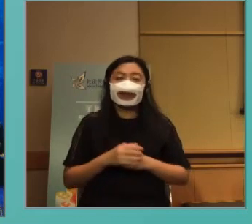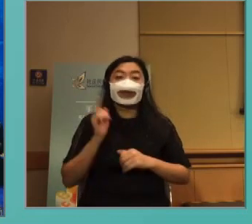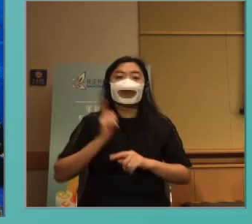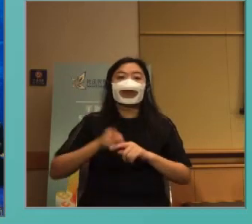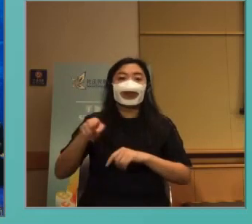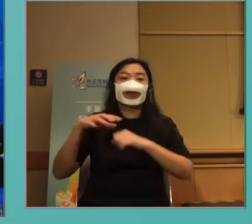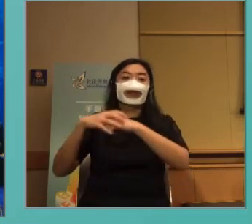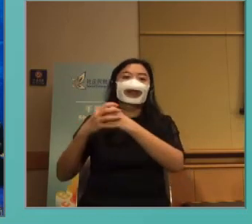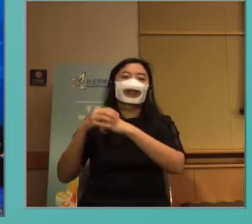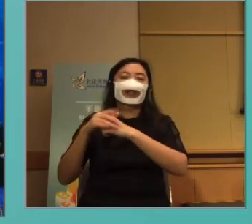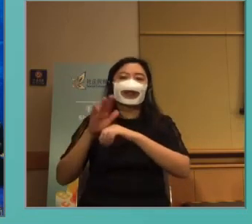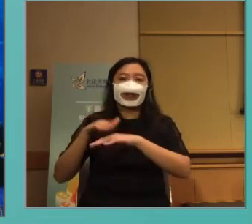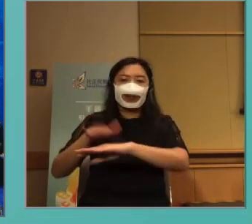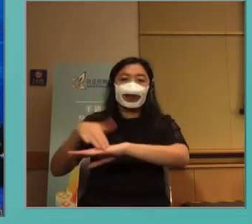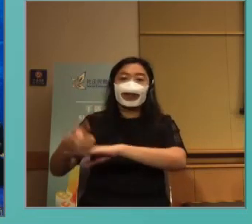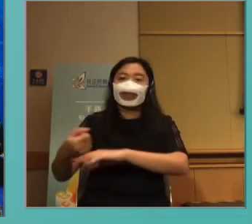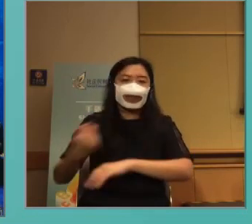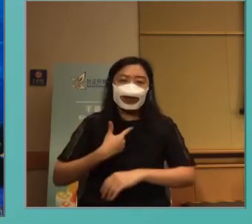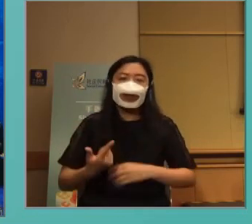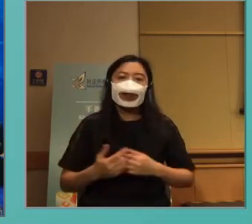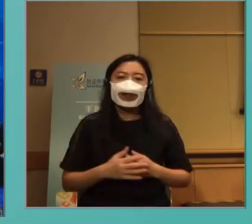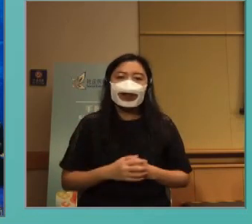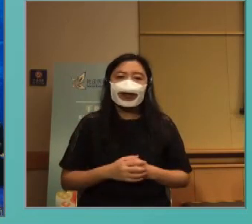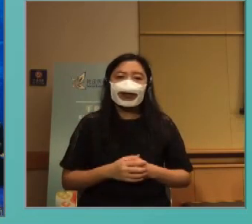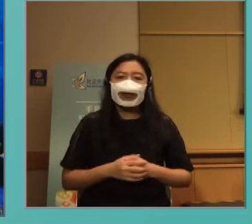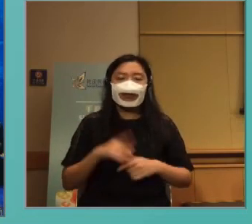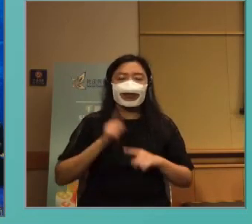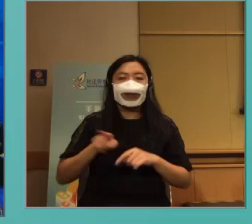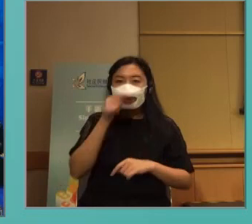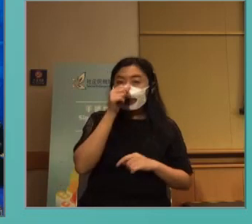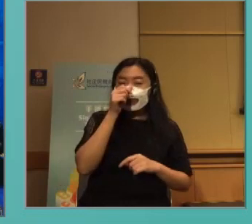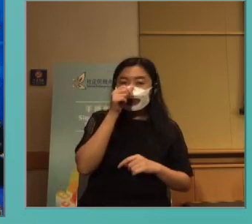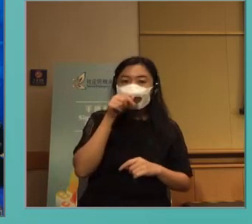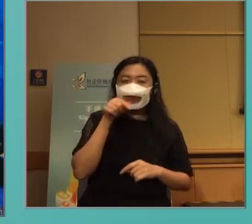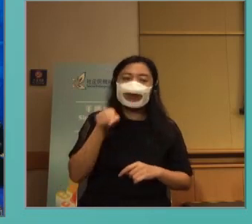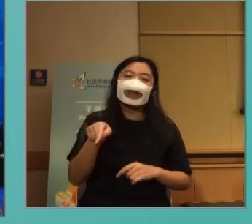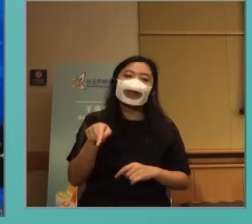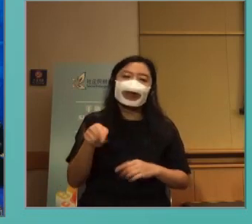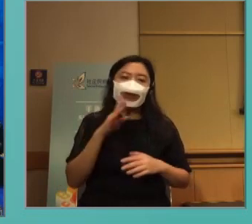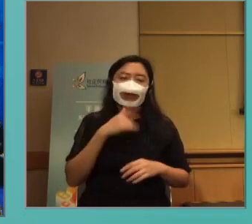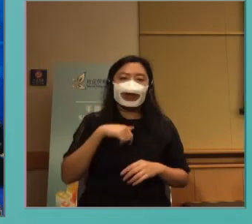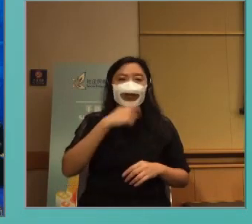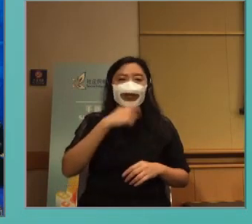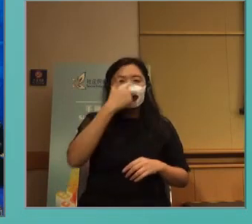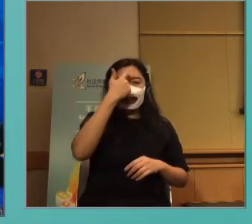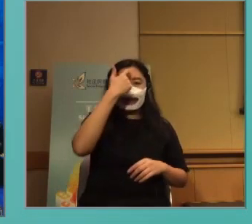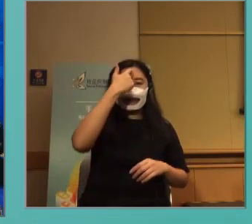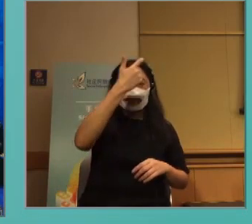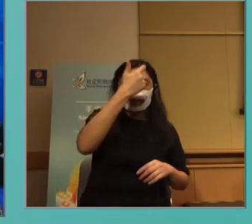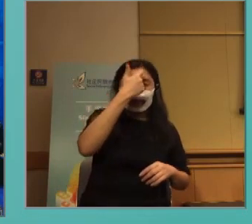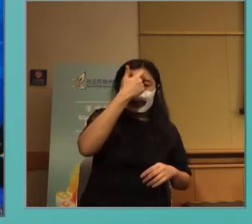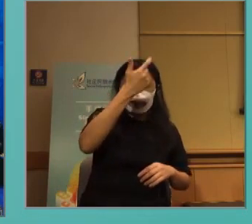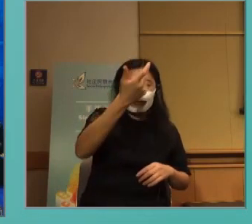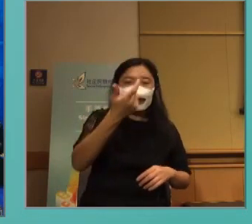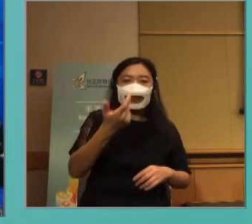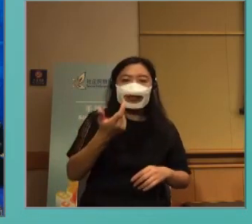that's one of the other things that I think is really interesting. But as adults, you have values to offer, not about good and bad. You can talk to